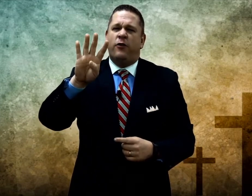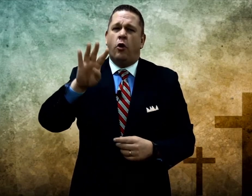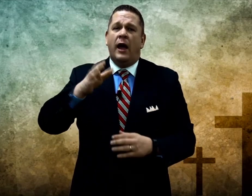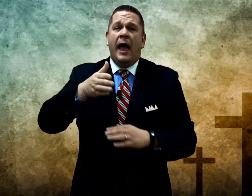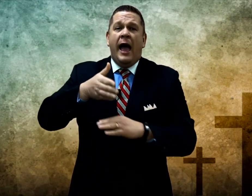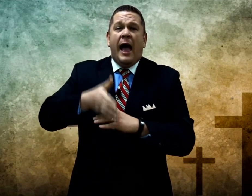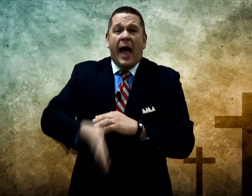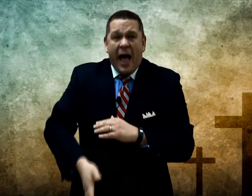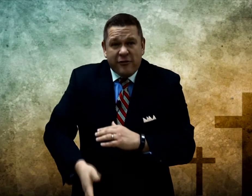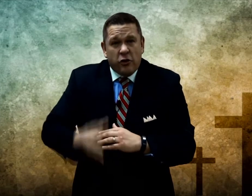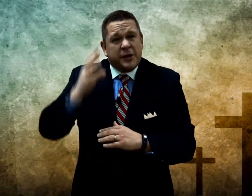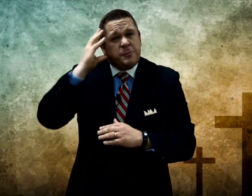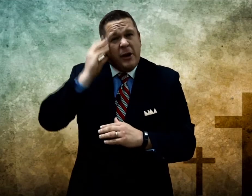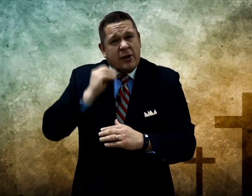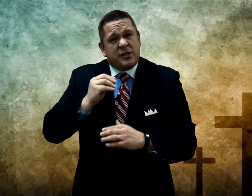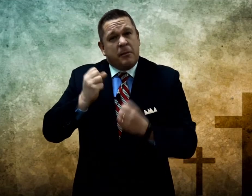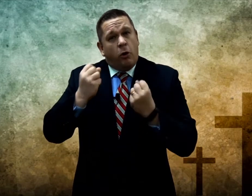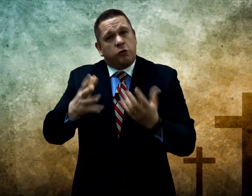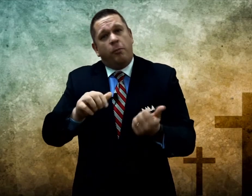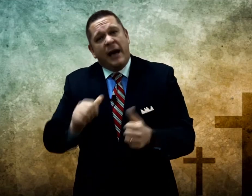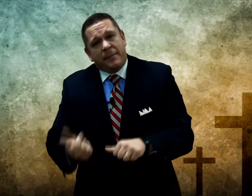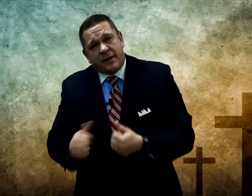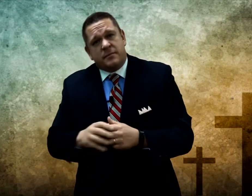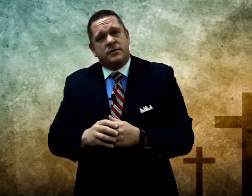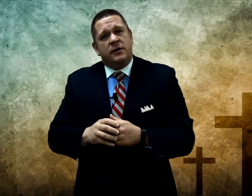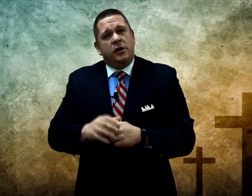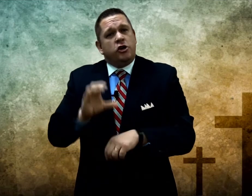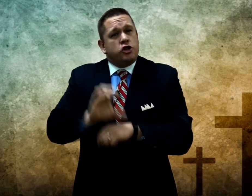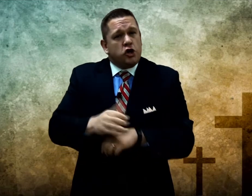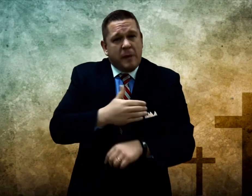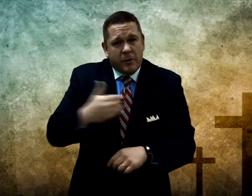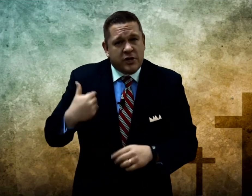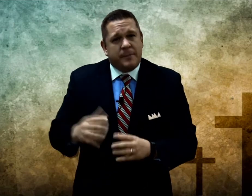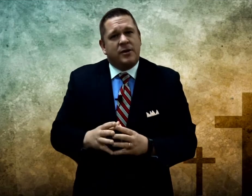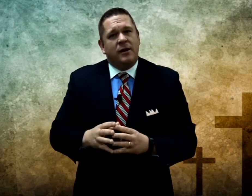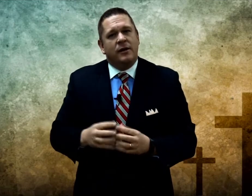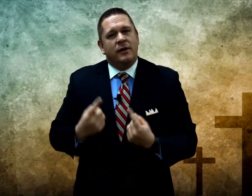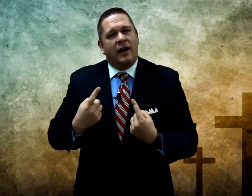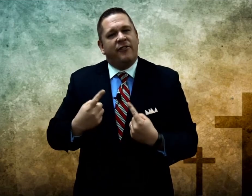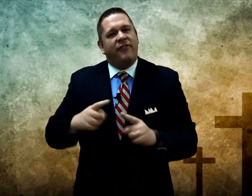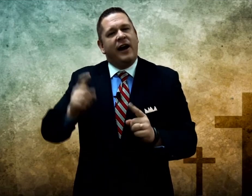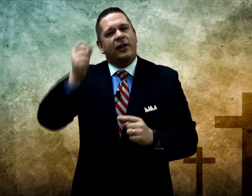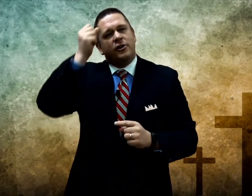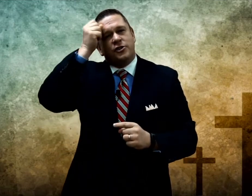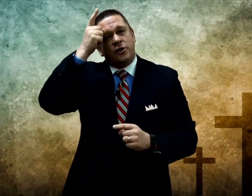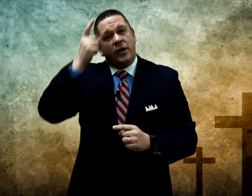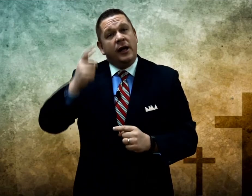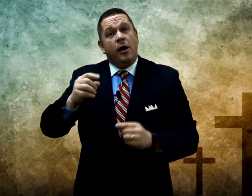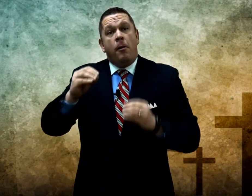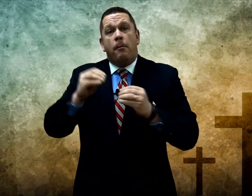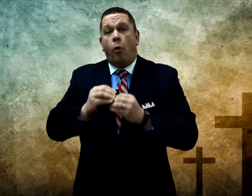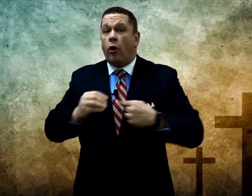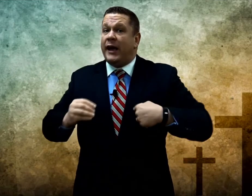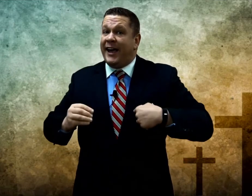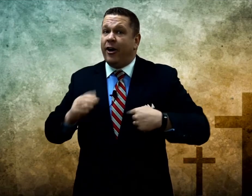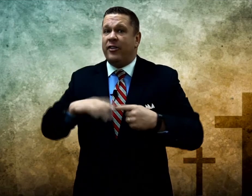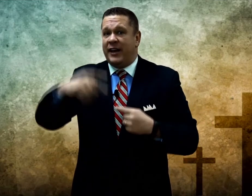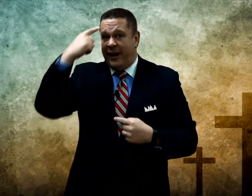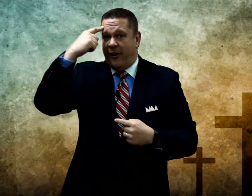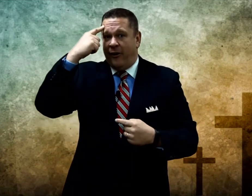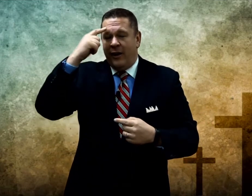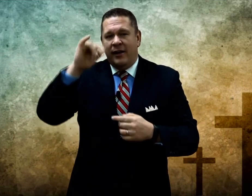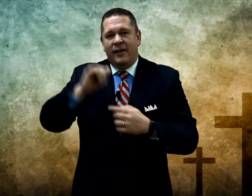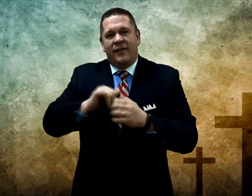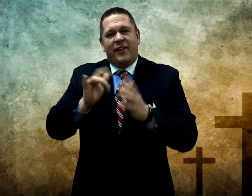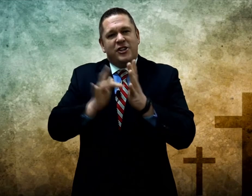17, 1994, after experiencing multiple baptisms, church memberships, I finally understood more here